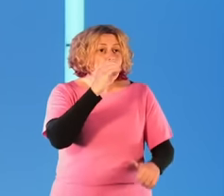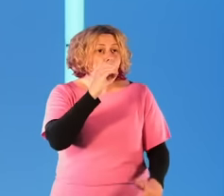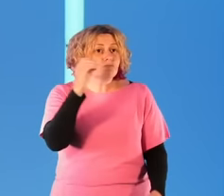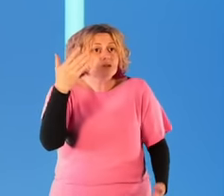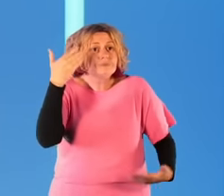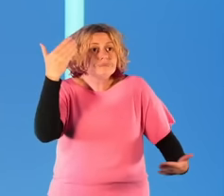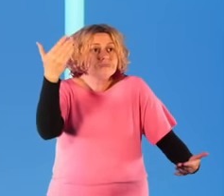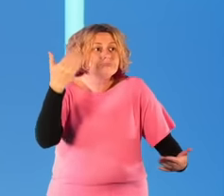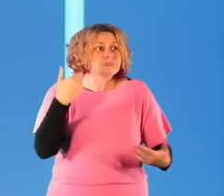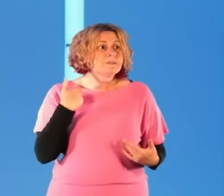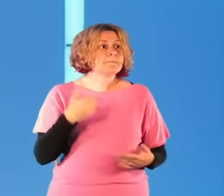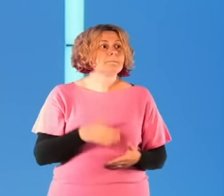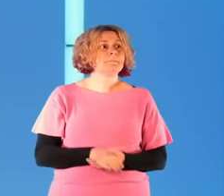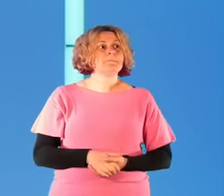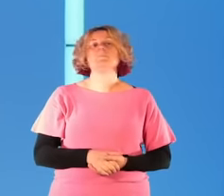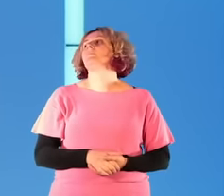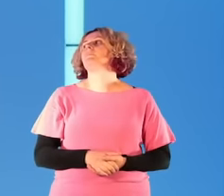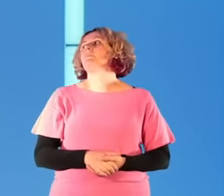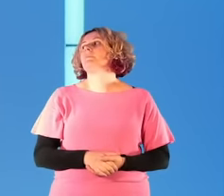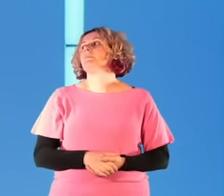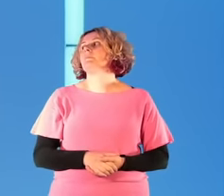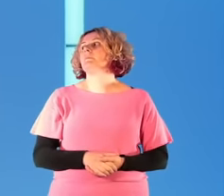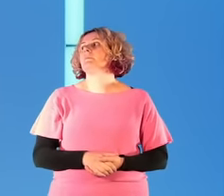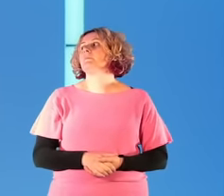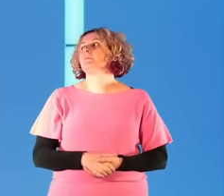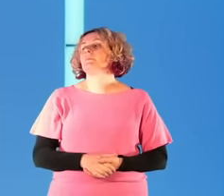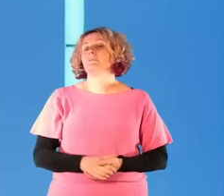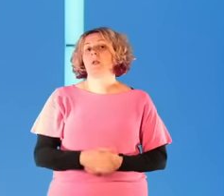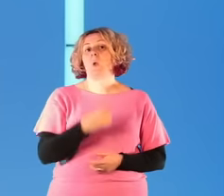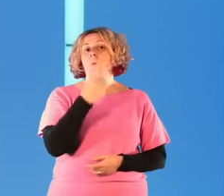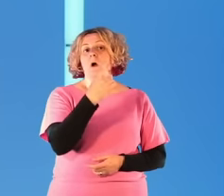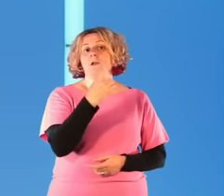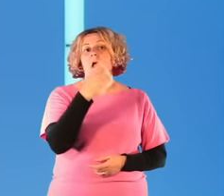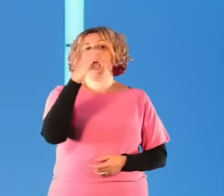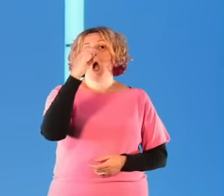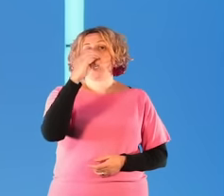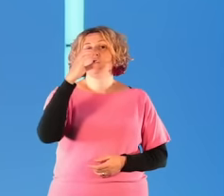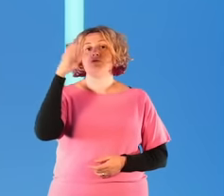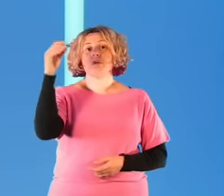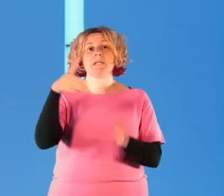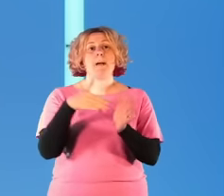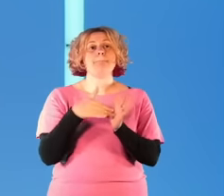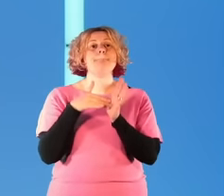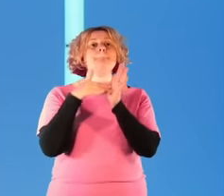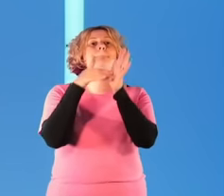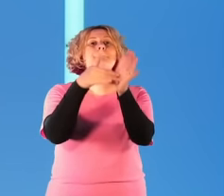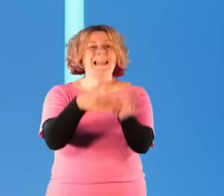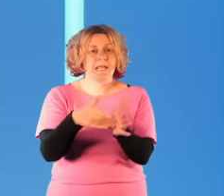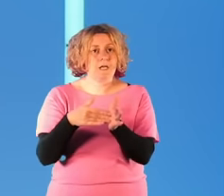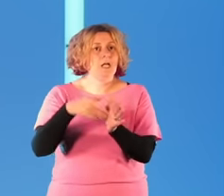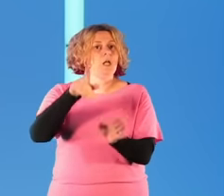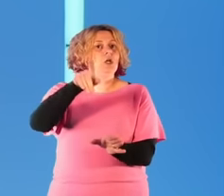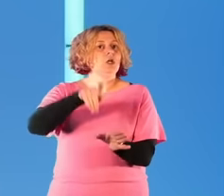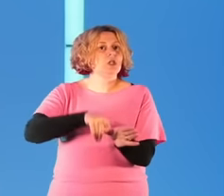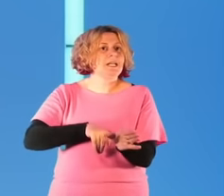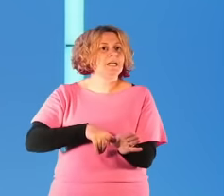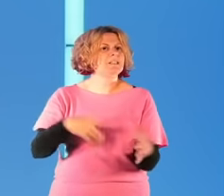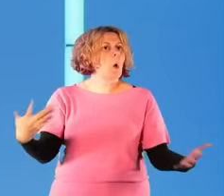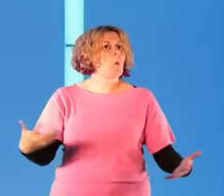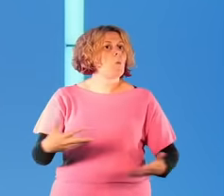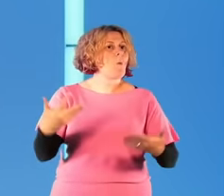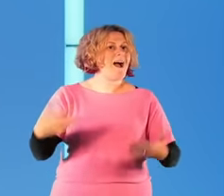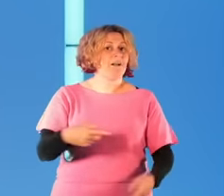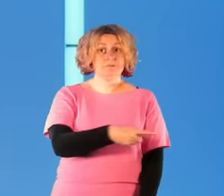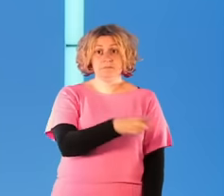Where will you be in 100 million years? What a stupid question.